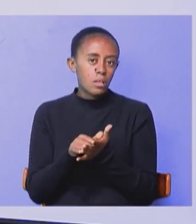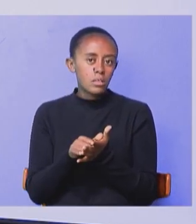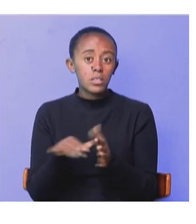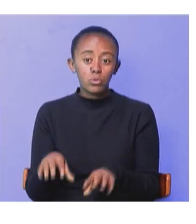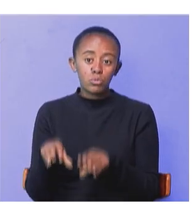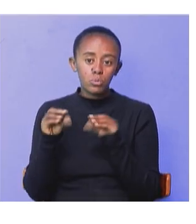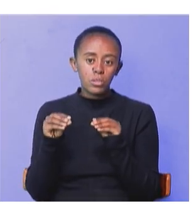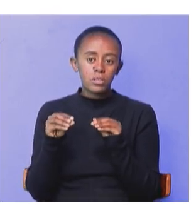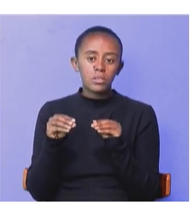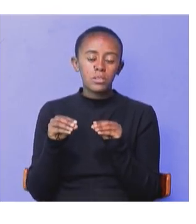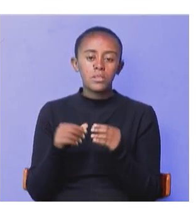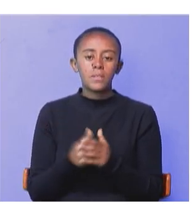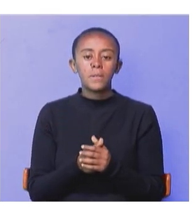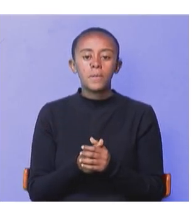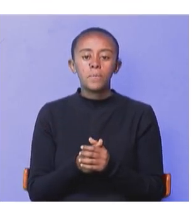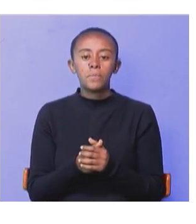students